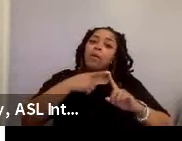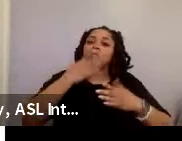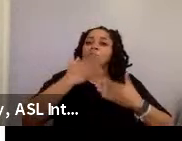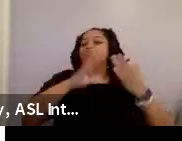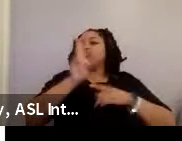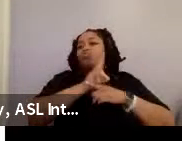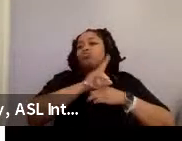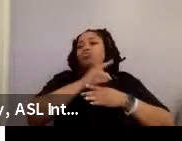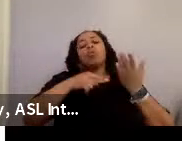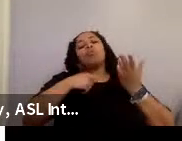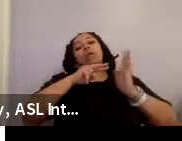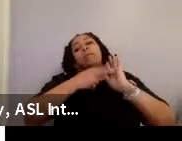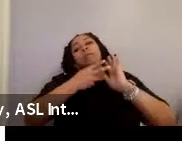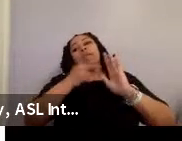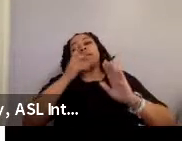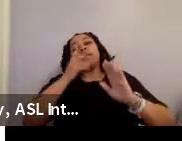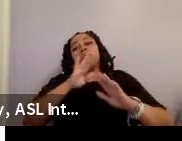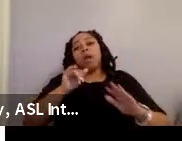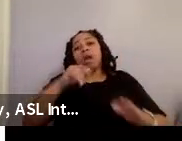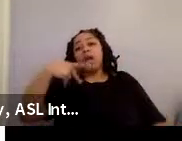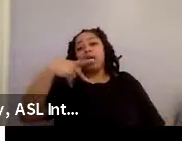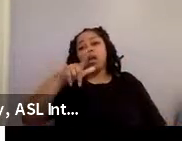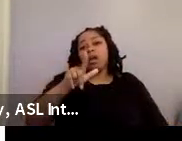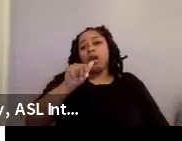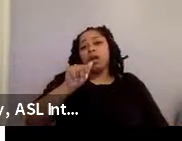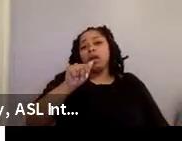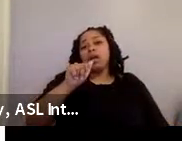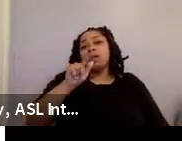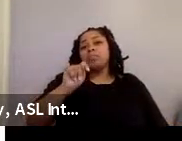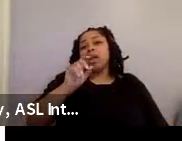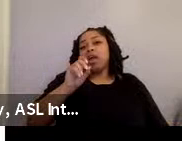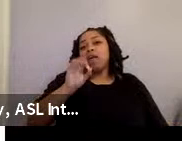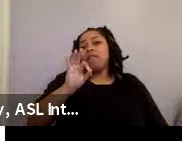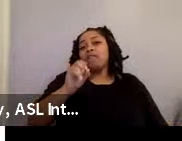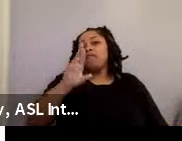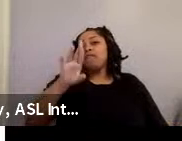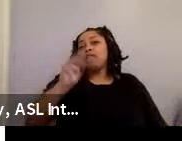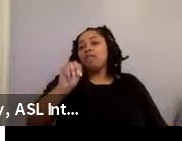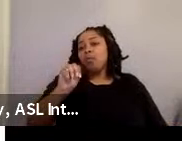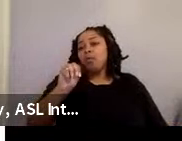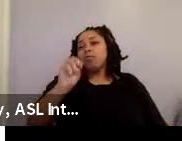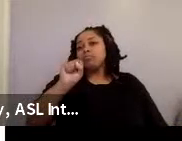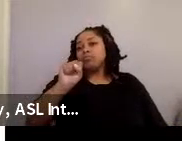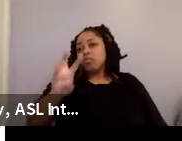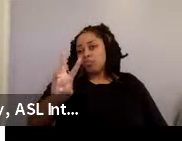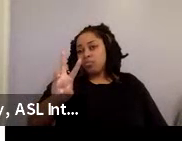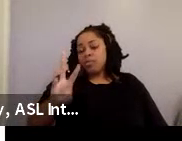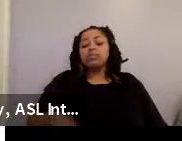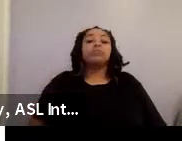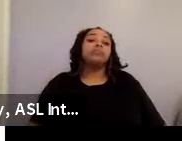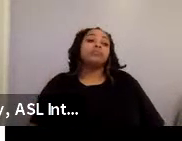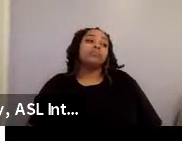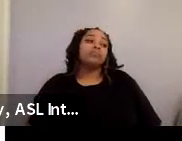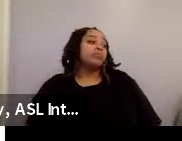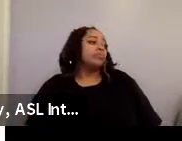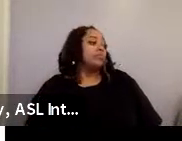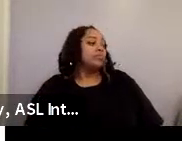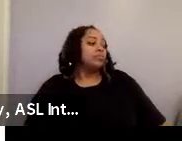mean by platform software and services for accessibility services? Slide 62.